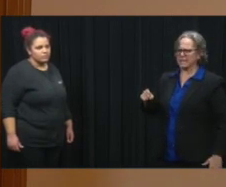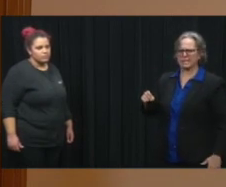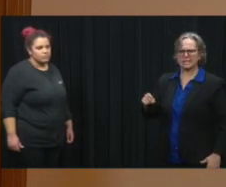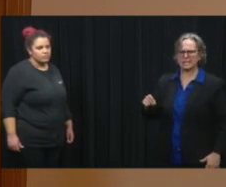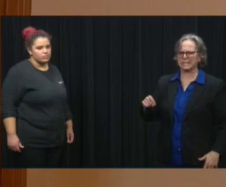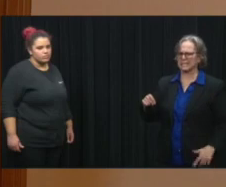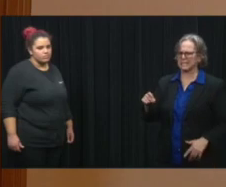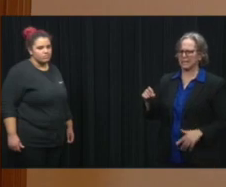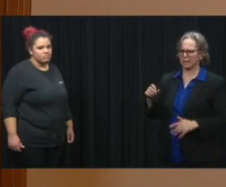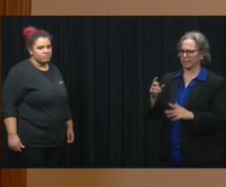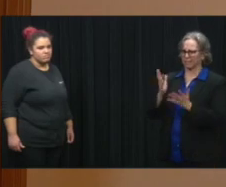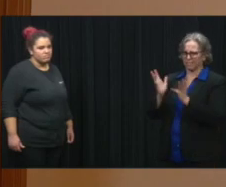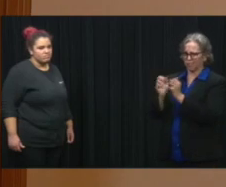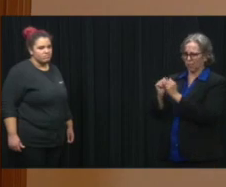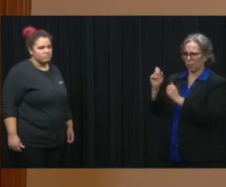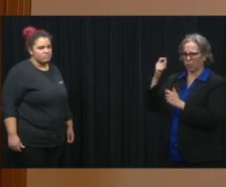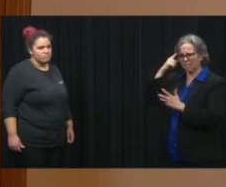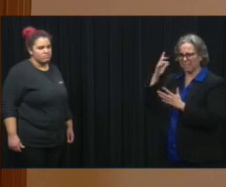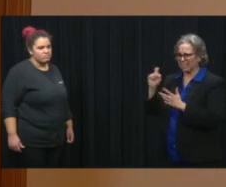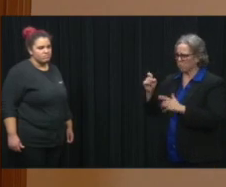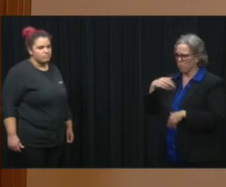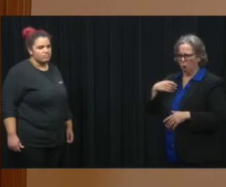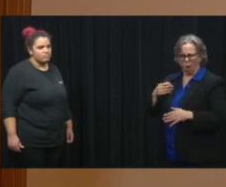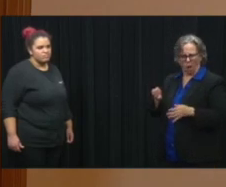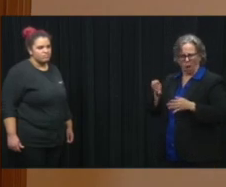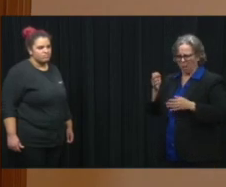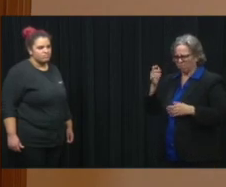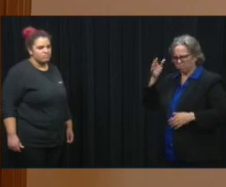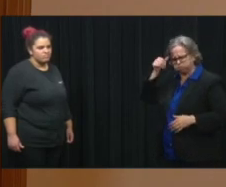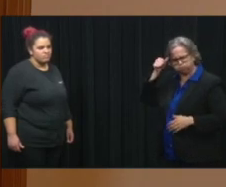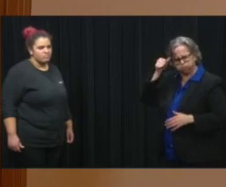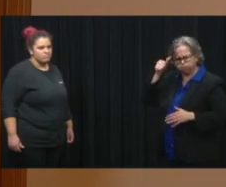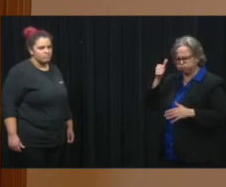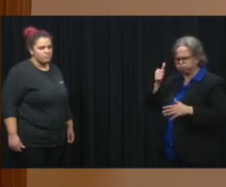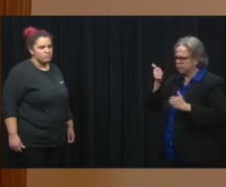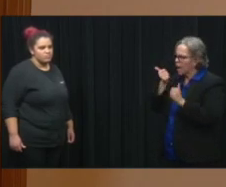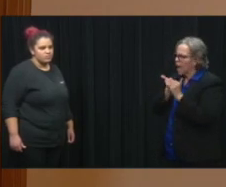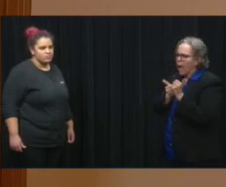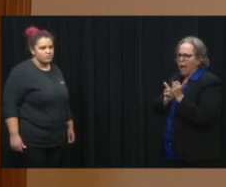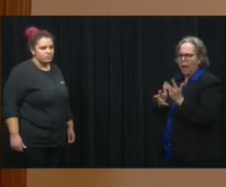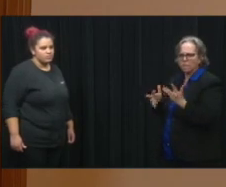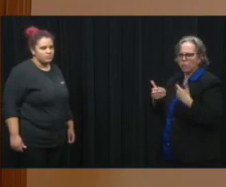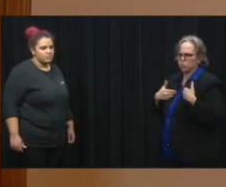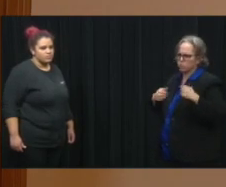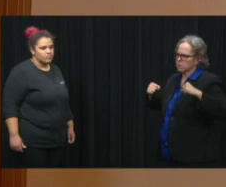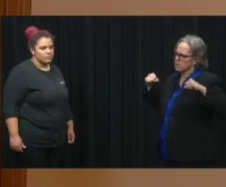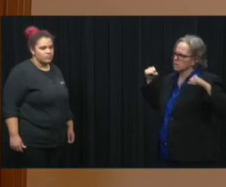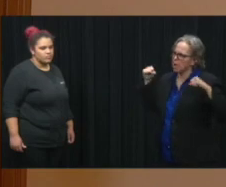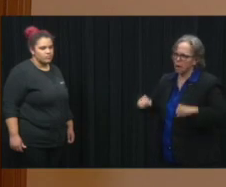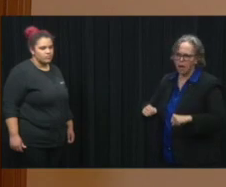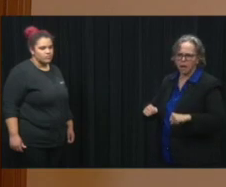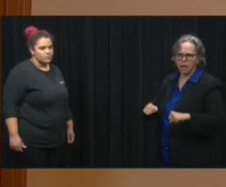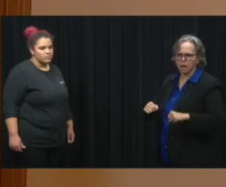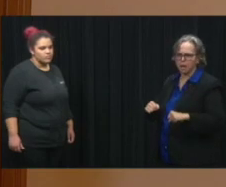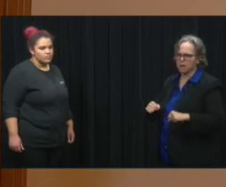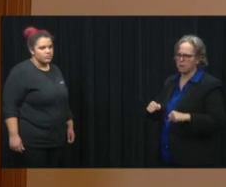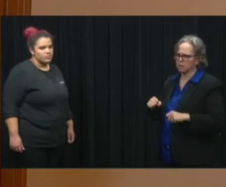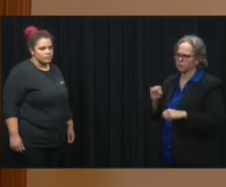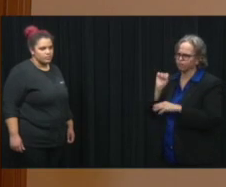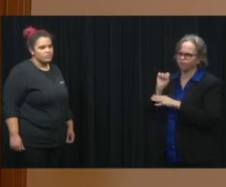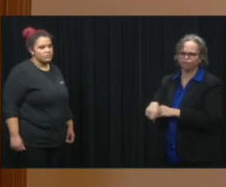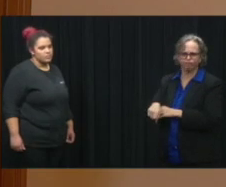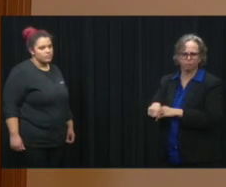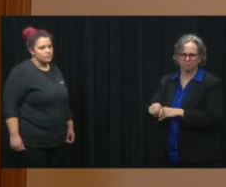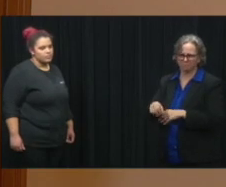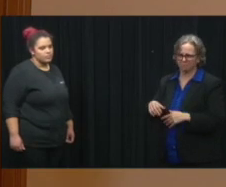do everything for every life we can in the state in Ohio. We do know that this is a battle, and there are things that